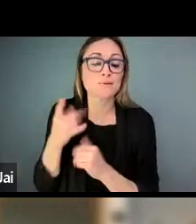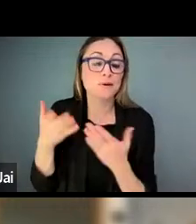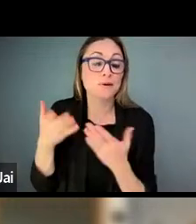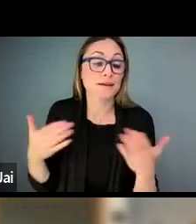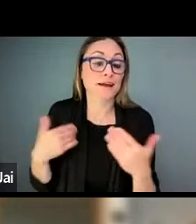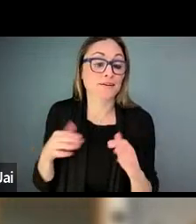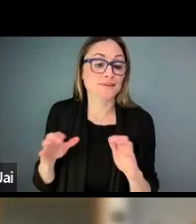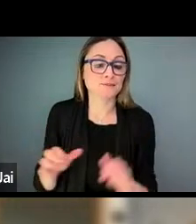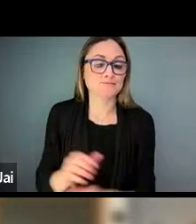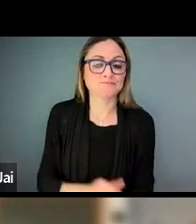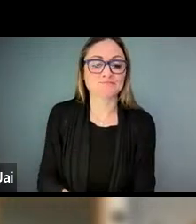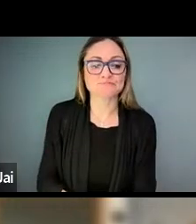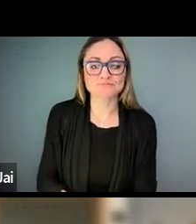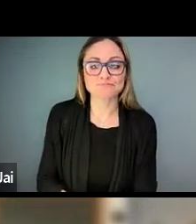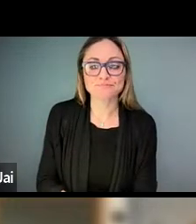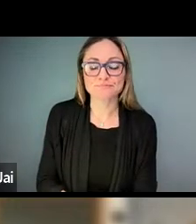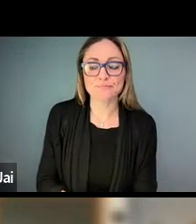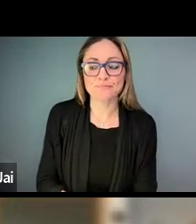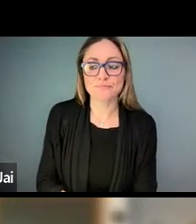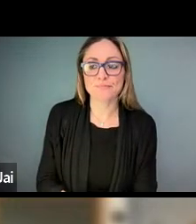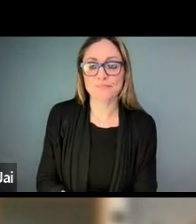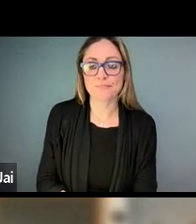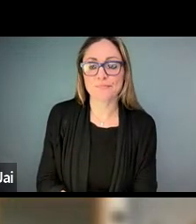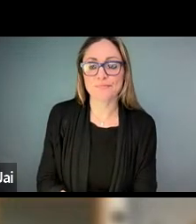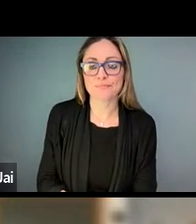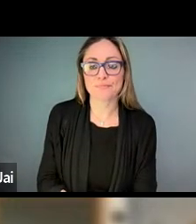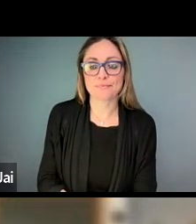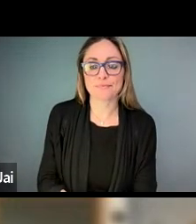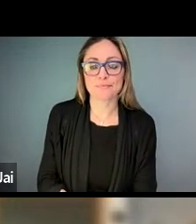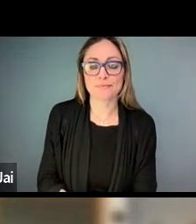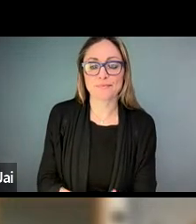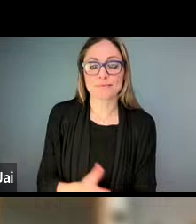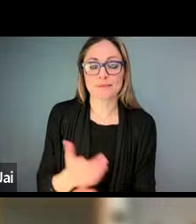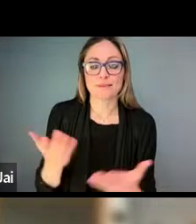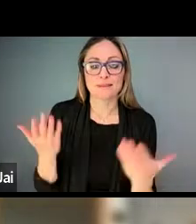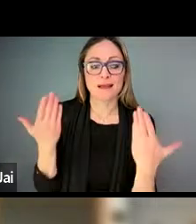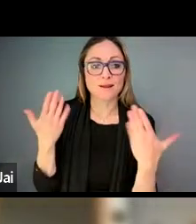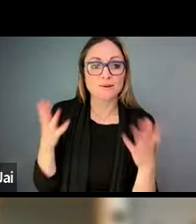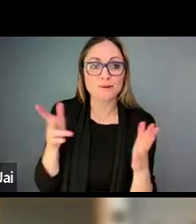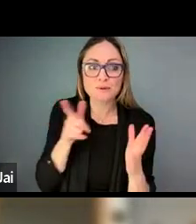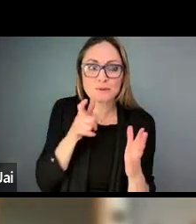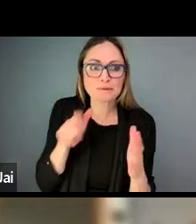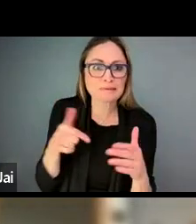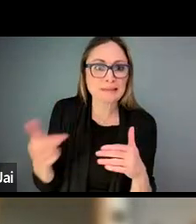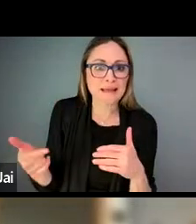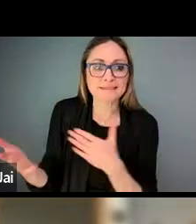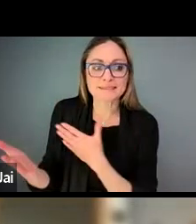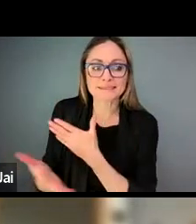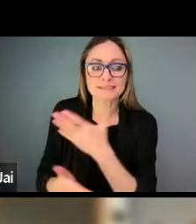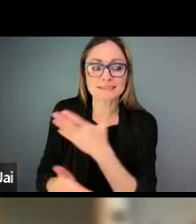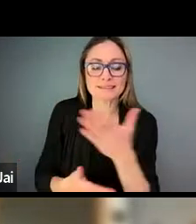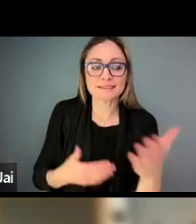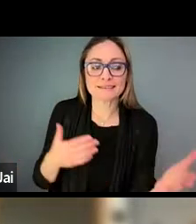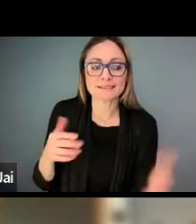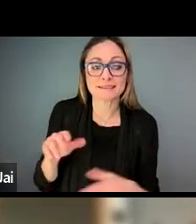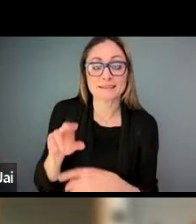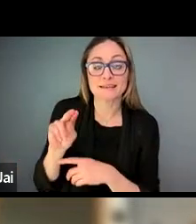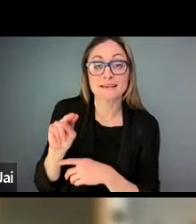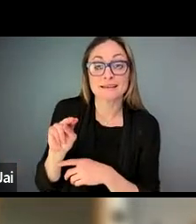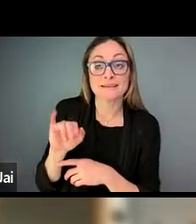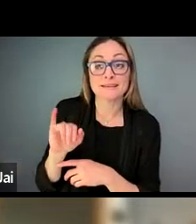done. And I don't know who's gone either. So I know Nikki. Has Nikki gone?